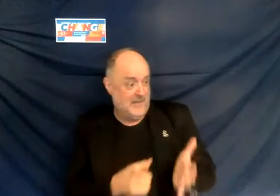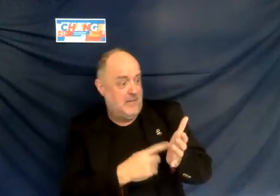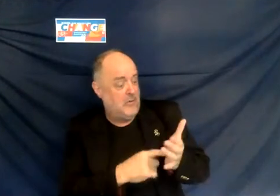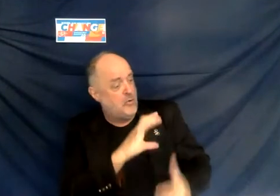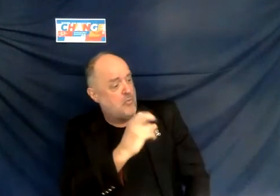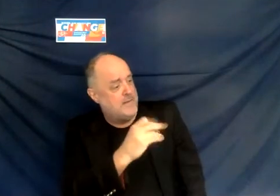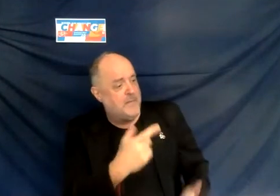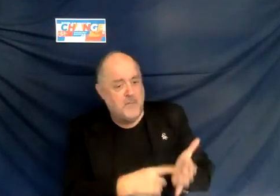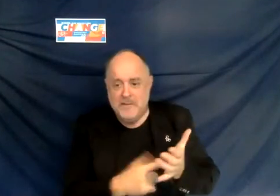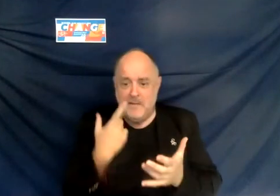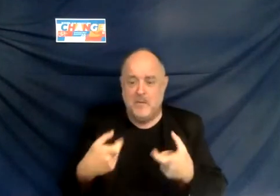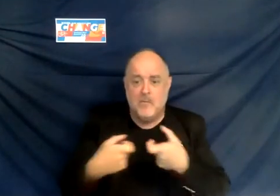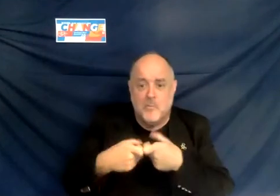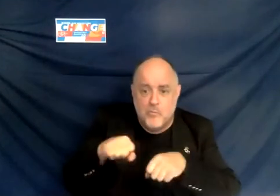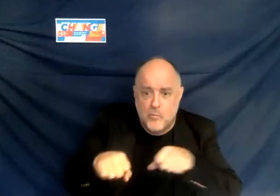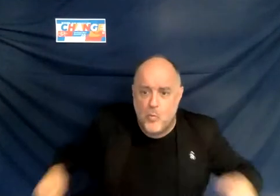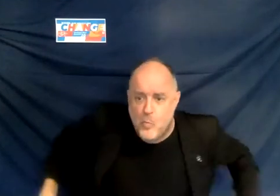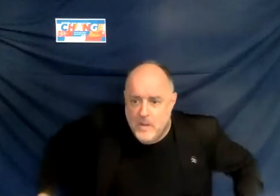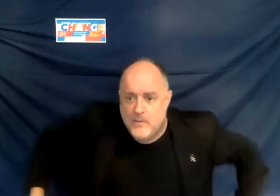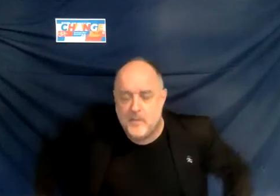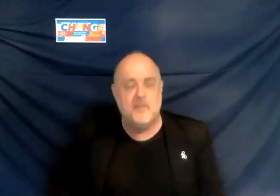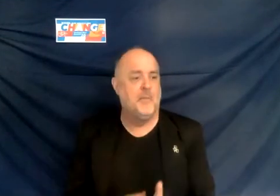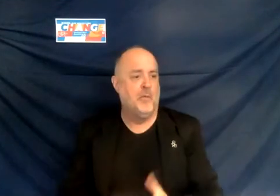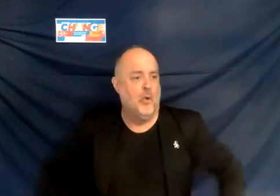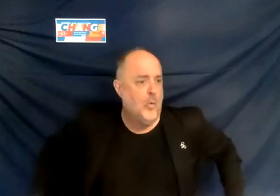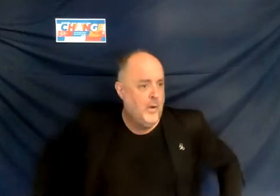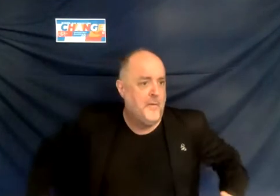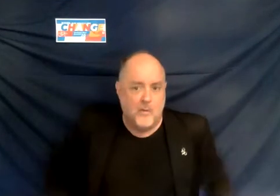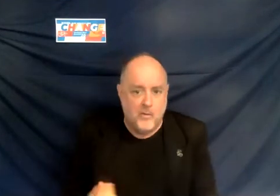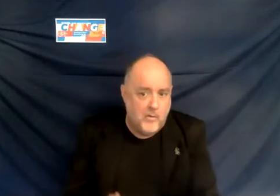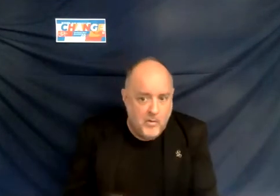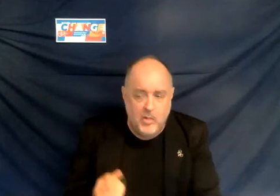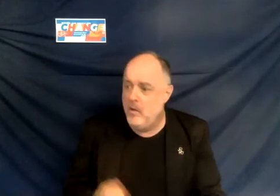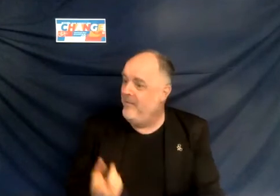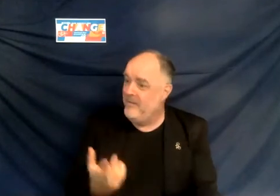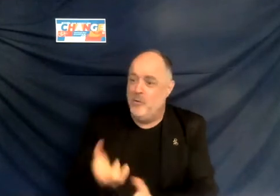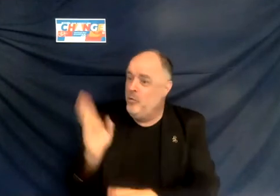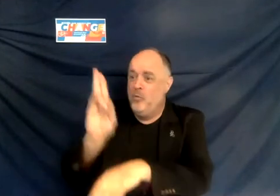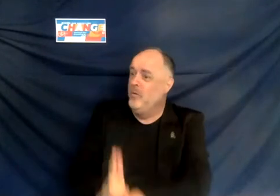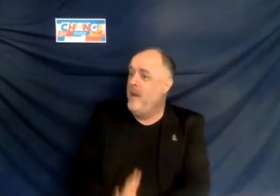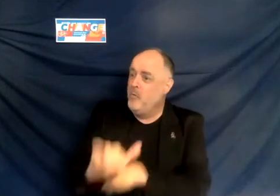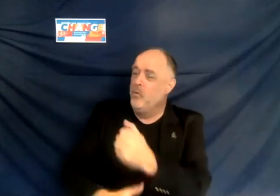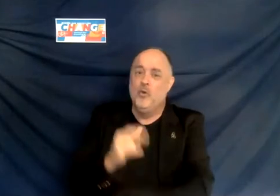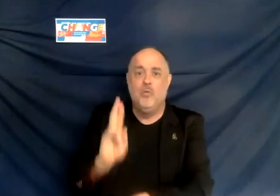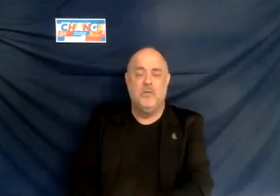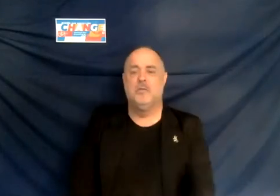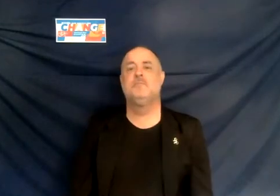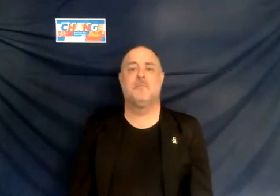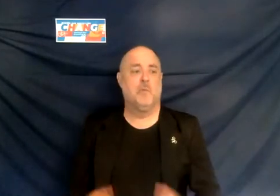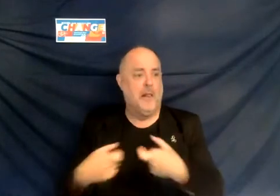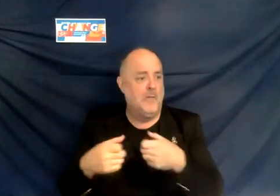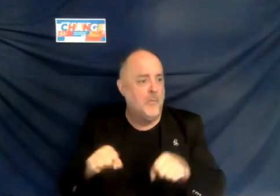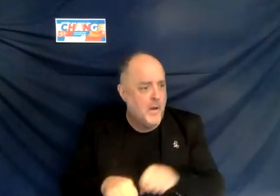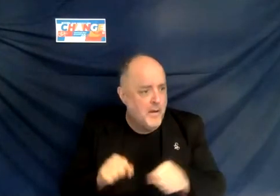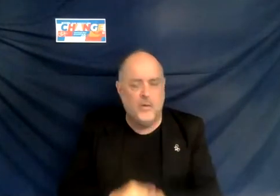motorized wheelchairs. That space is really there for almost everybody to use, right up to, yes, your electric bike users, your